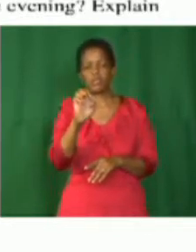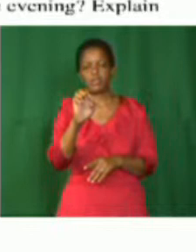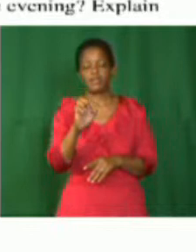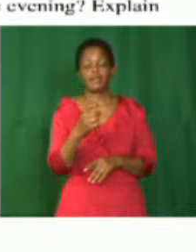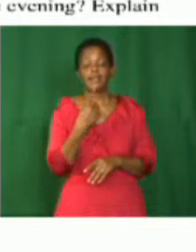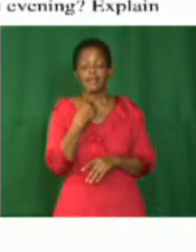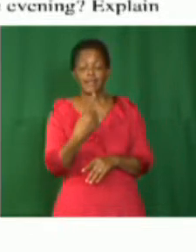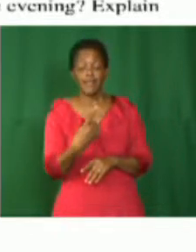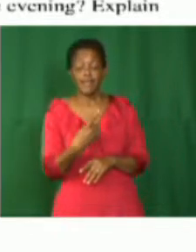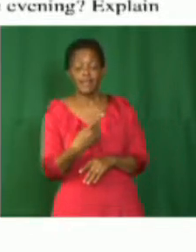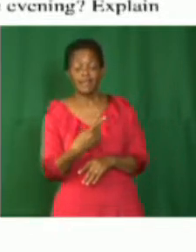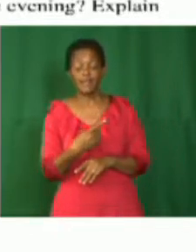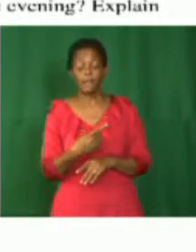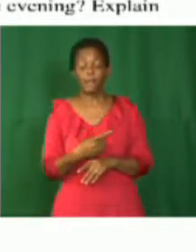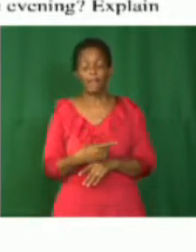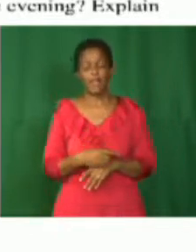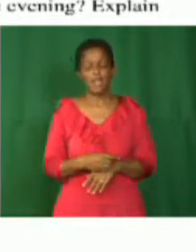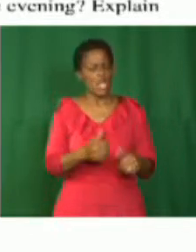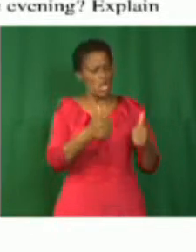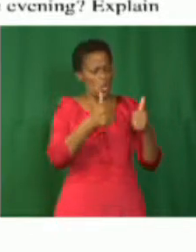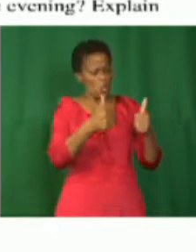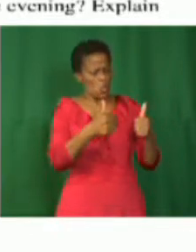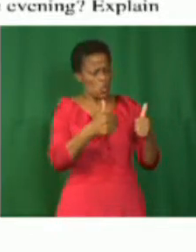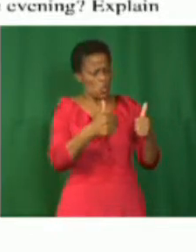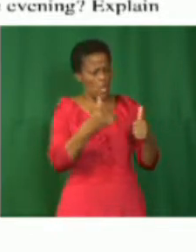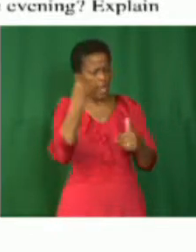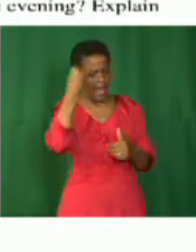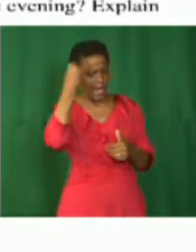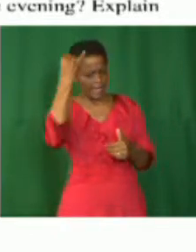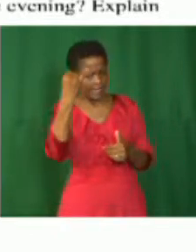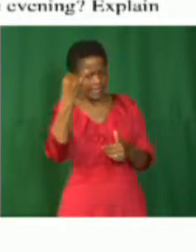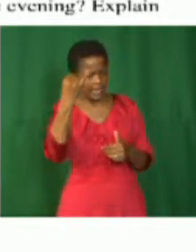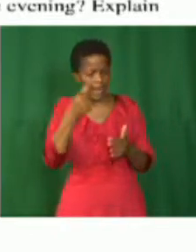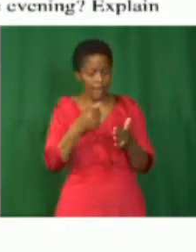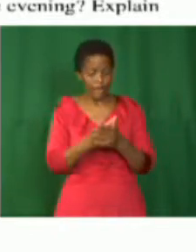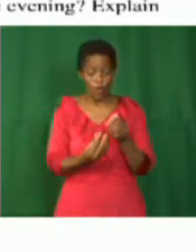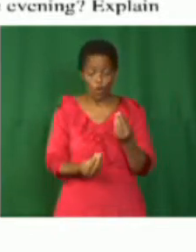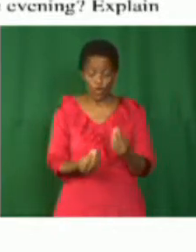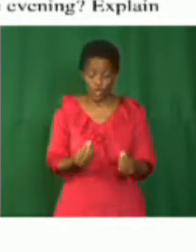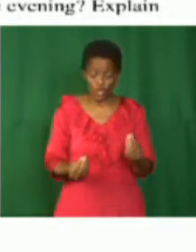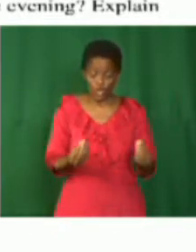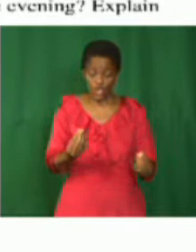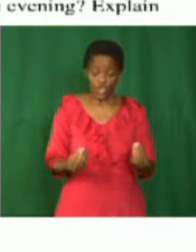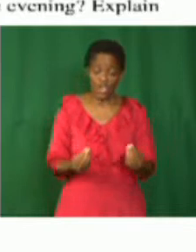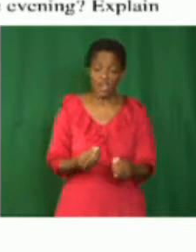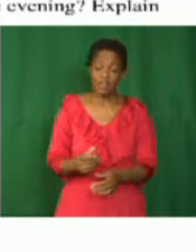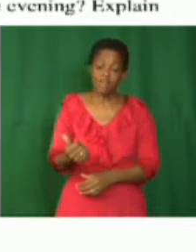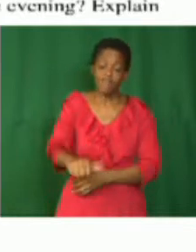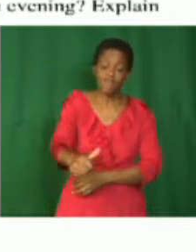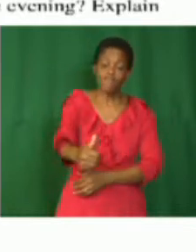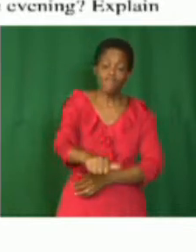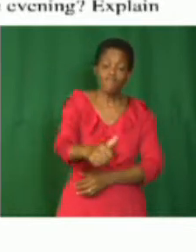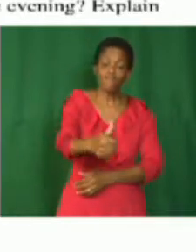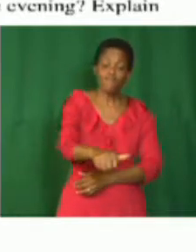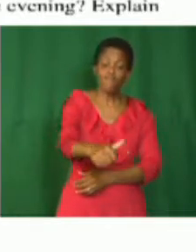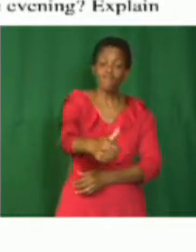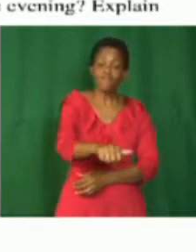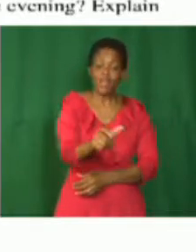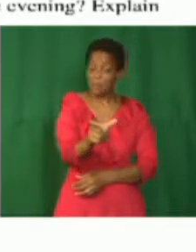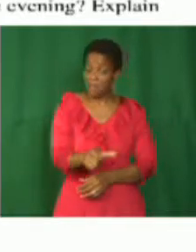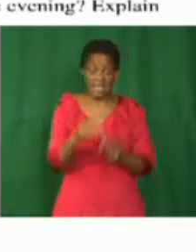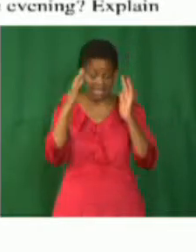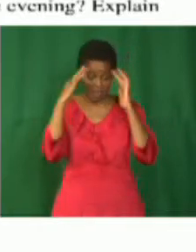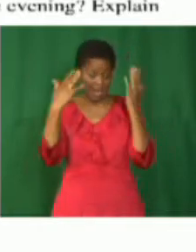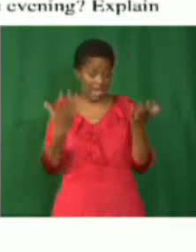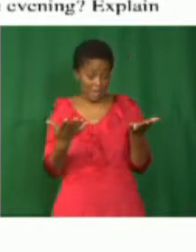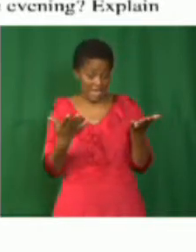question. It says, is it a good idea for children to ask for a lift from people they do not know, particularly in the